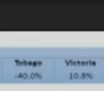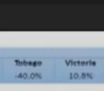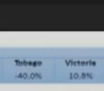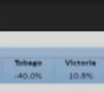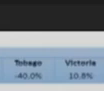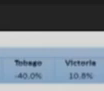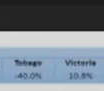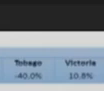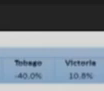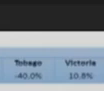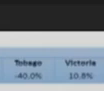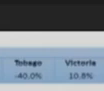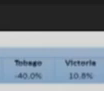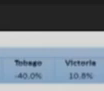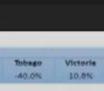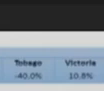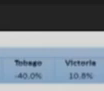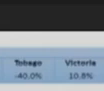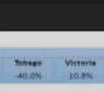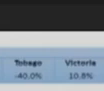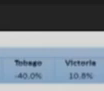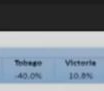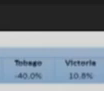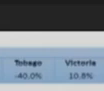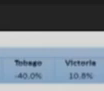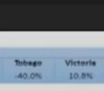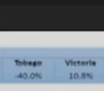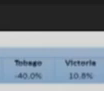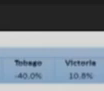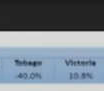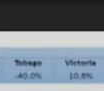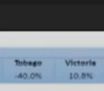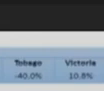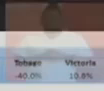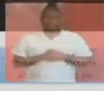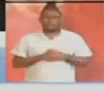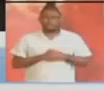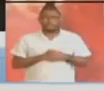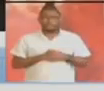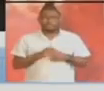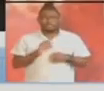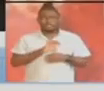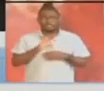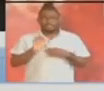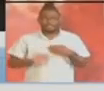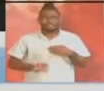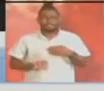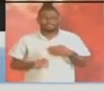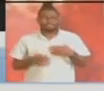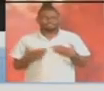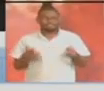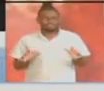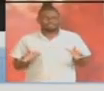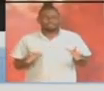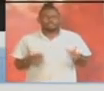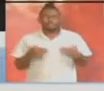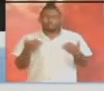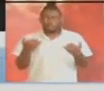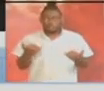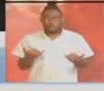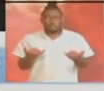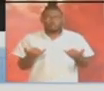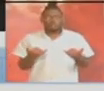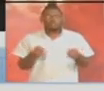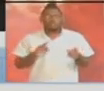2-week post-Easter period. So that brings me to the end of the epidemiologic update, and I'll turn it back over to Mr.